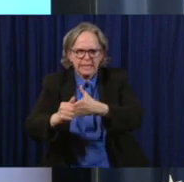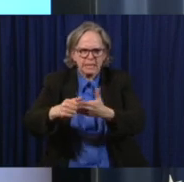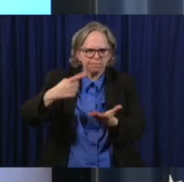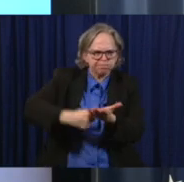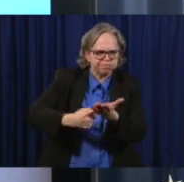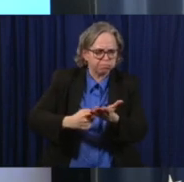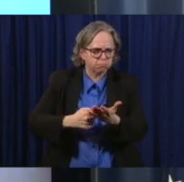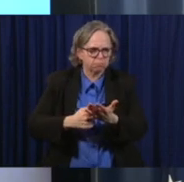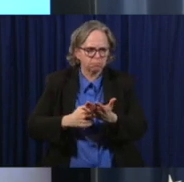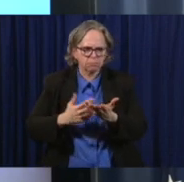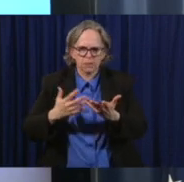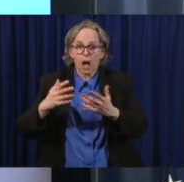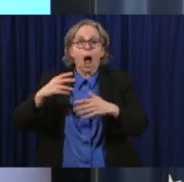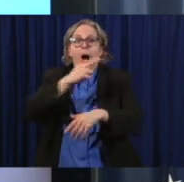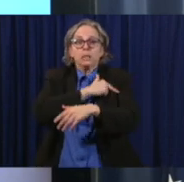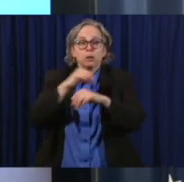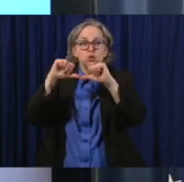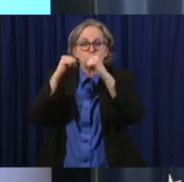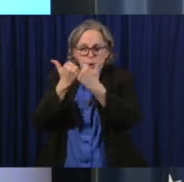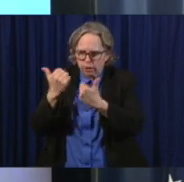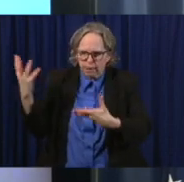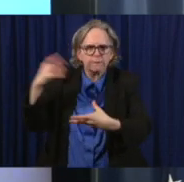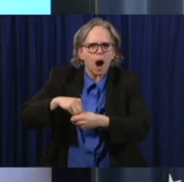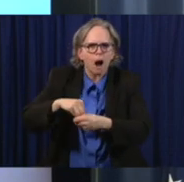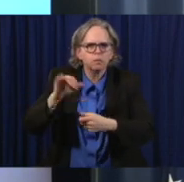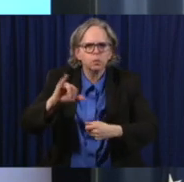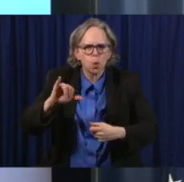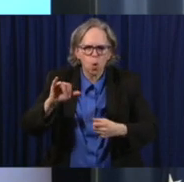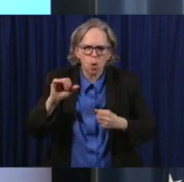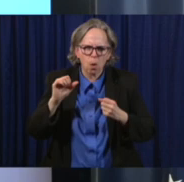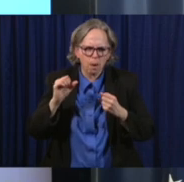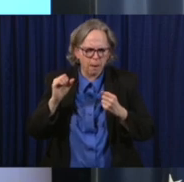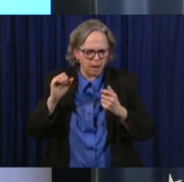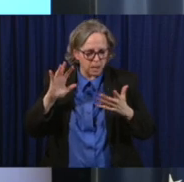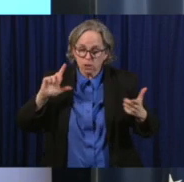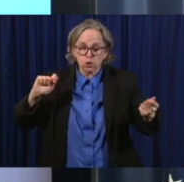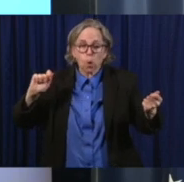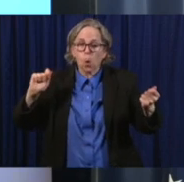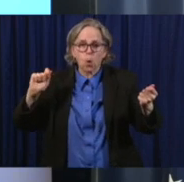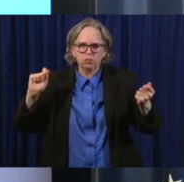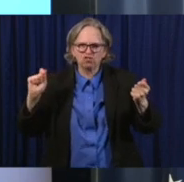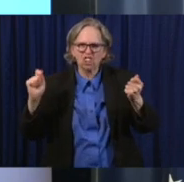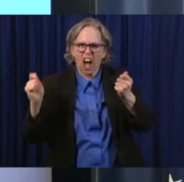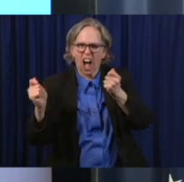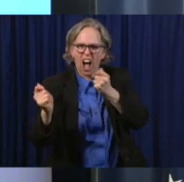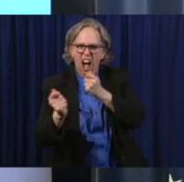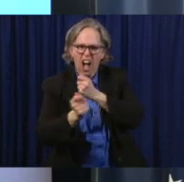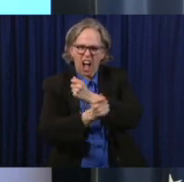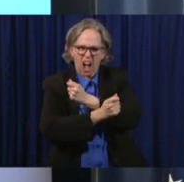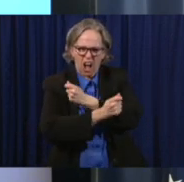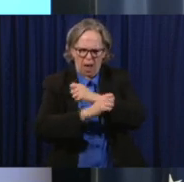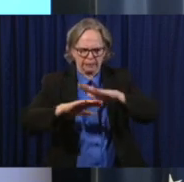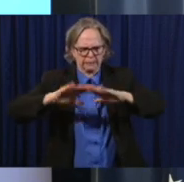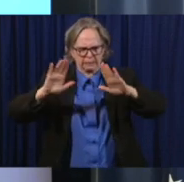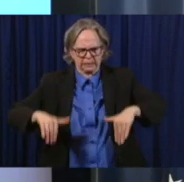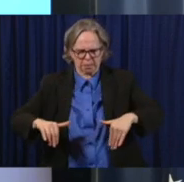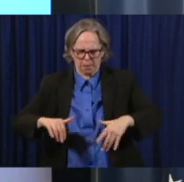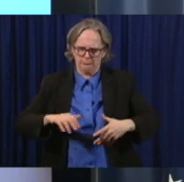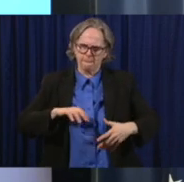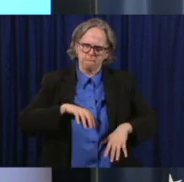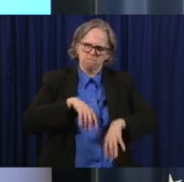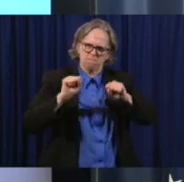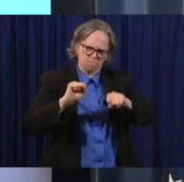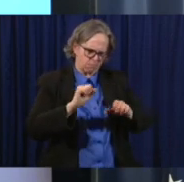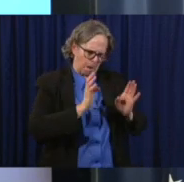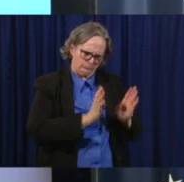incredible changes and progress in terms of preparedness and finding out some of the best things